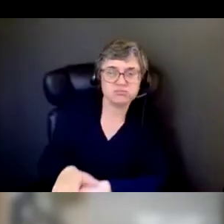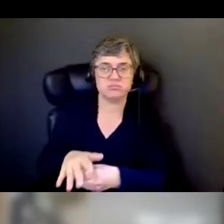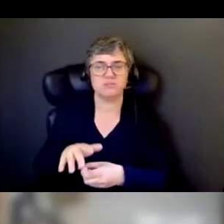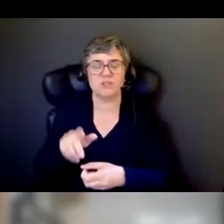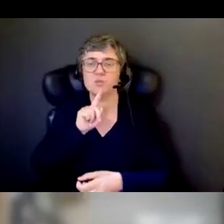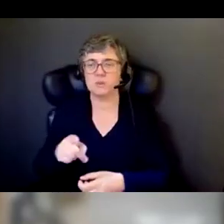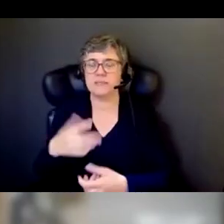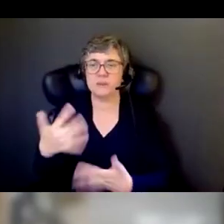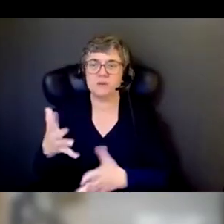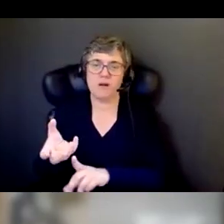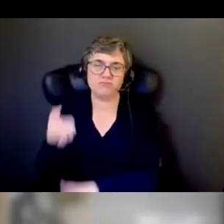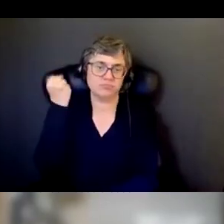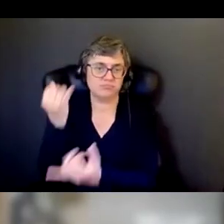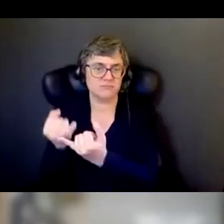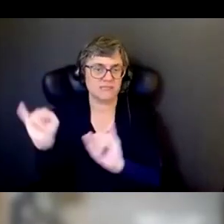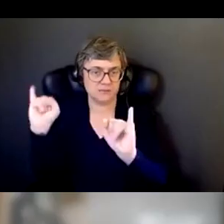Perfect.